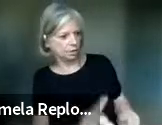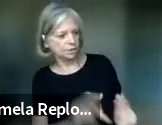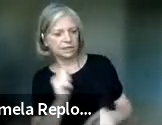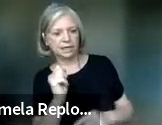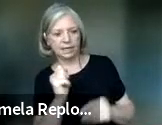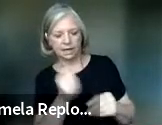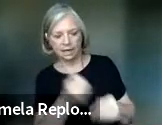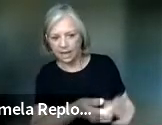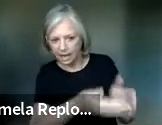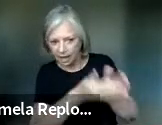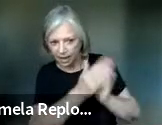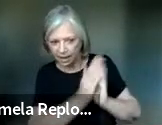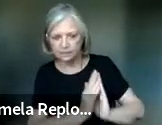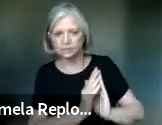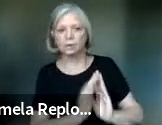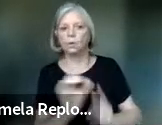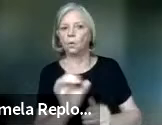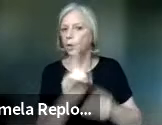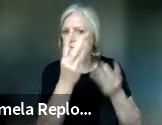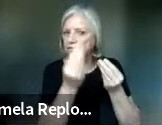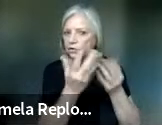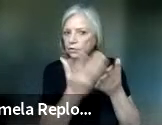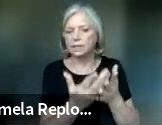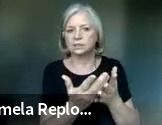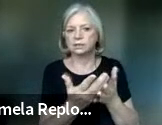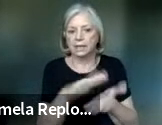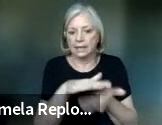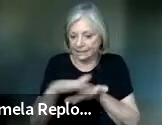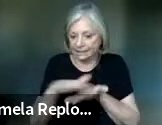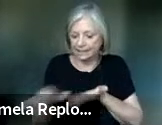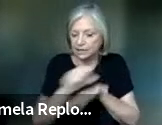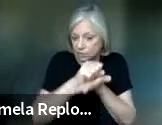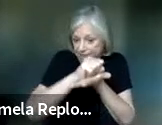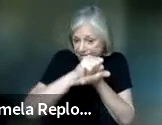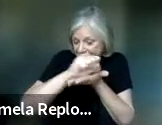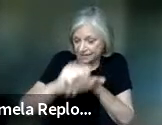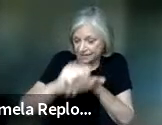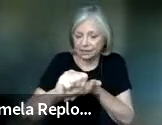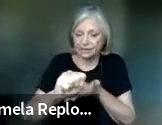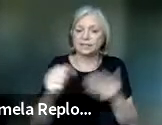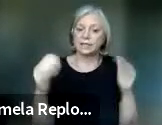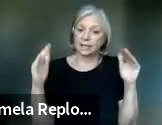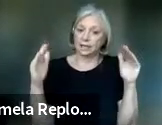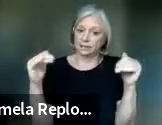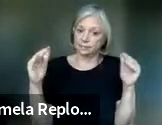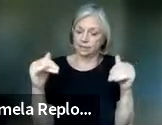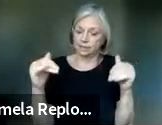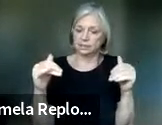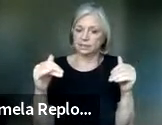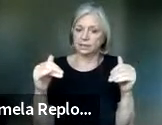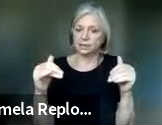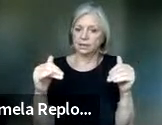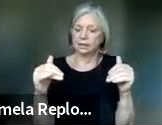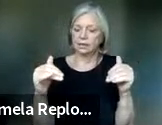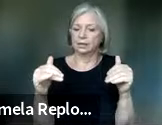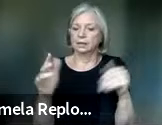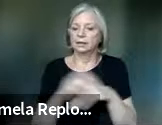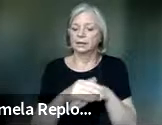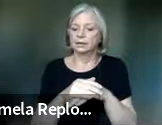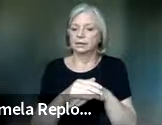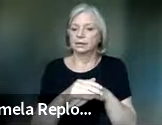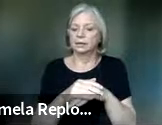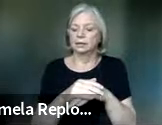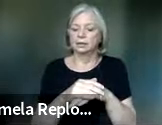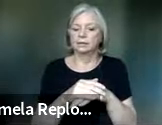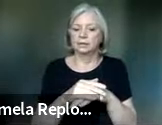there's information about disinfecting and sanitizing expectations, and that response is coming forward in the chat